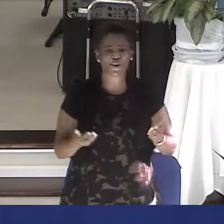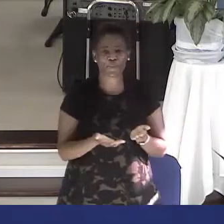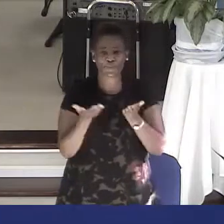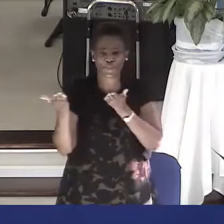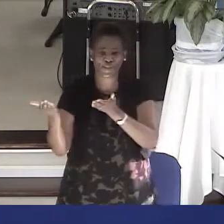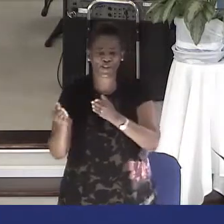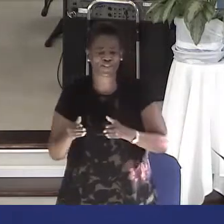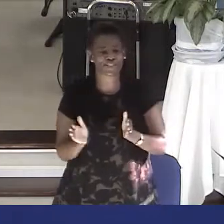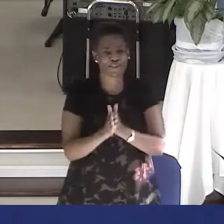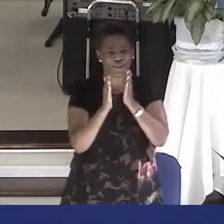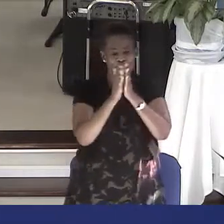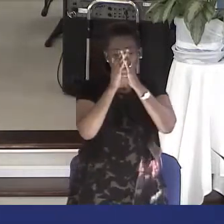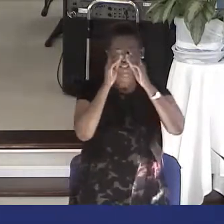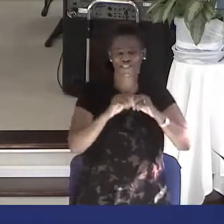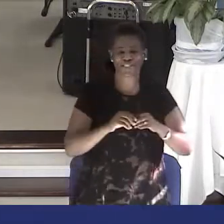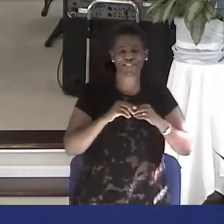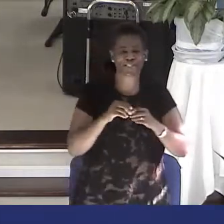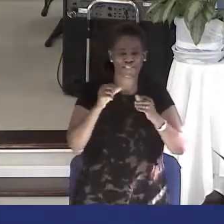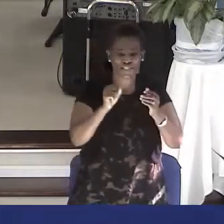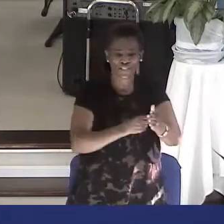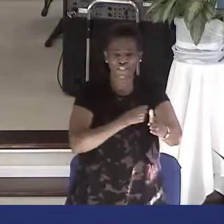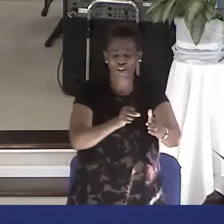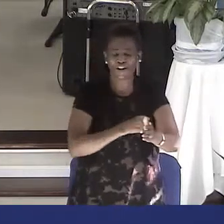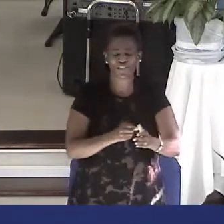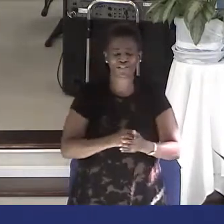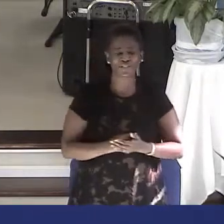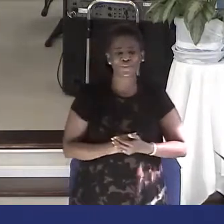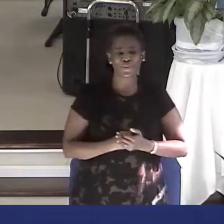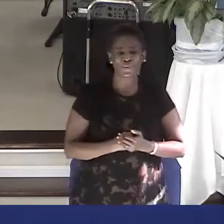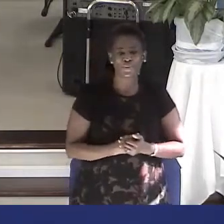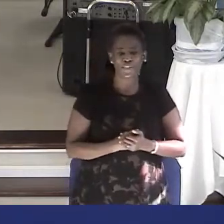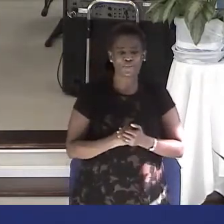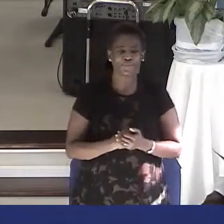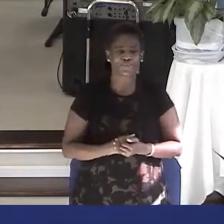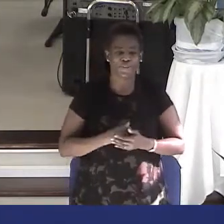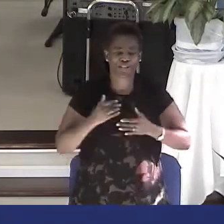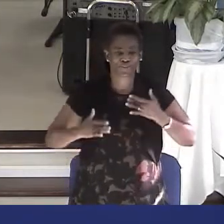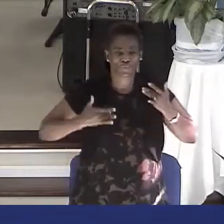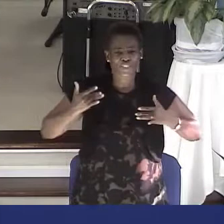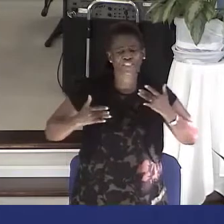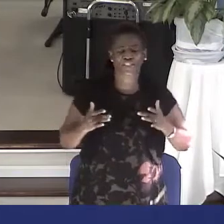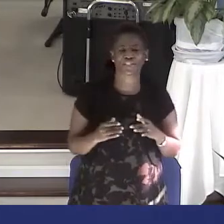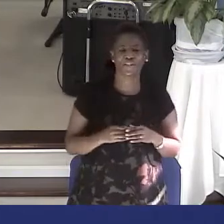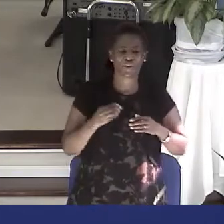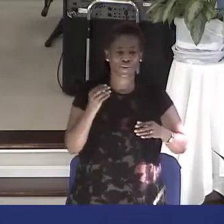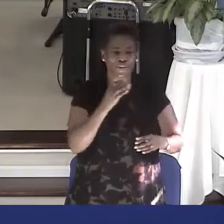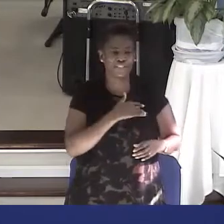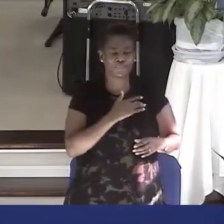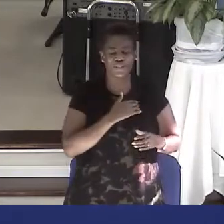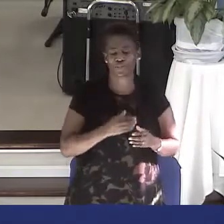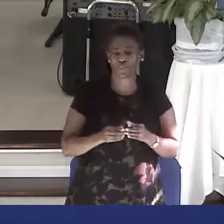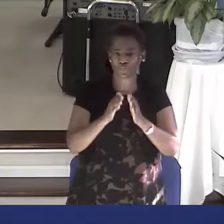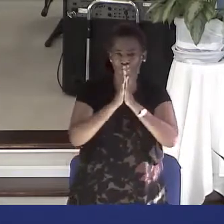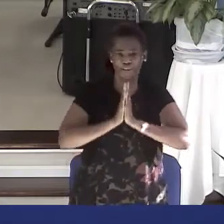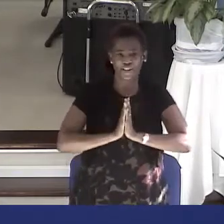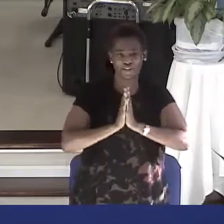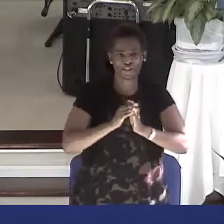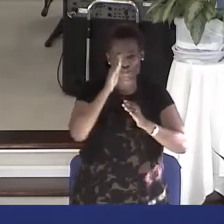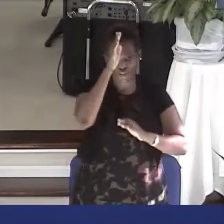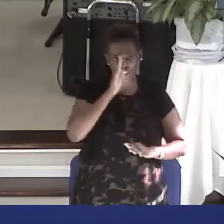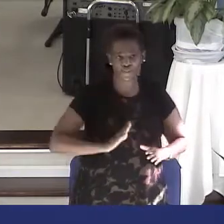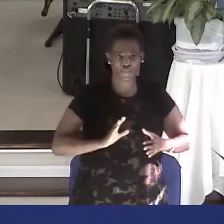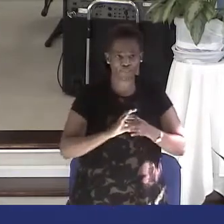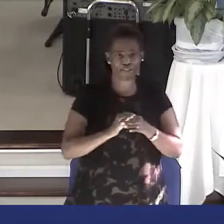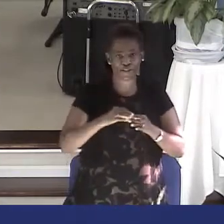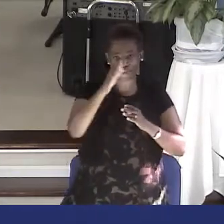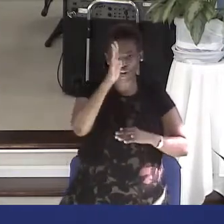of Holies, O Father. We pray for the man of God who shall bring the word of God, that you have already laid a special word